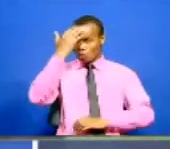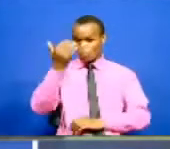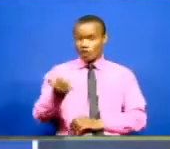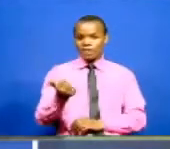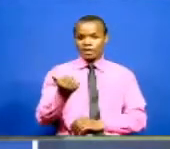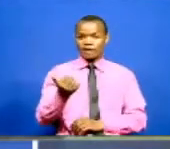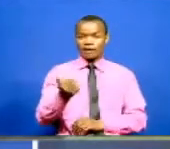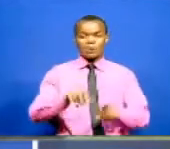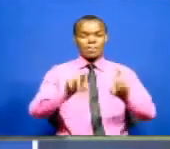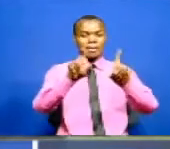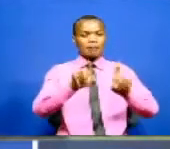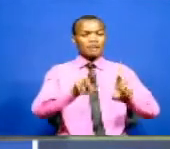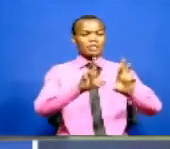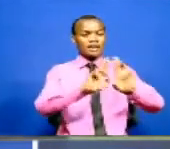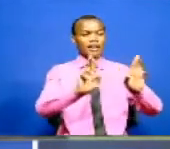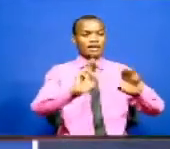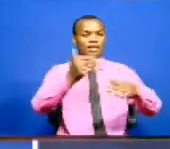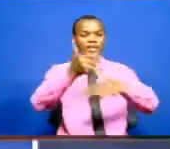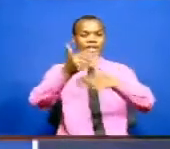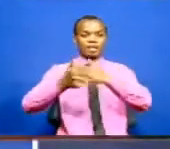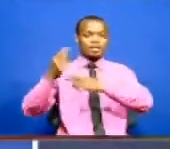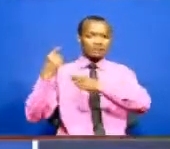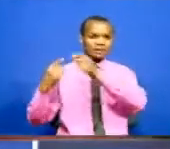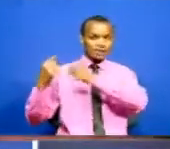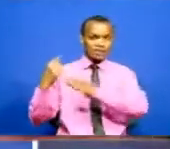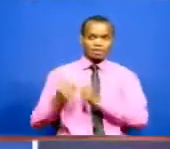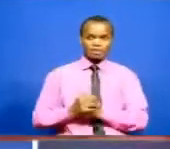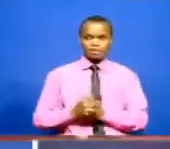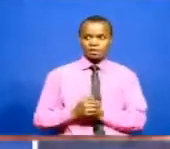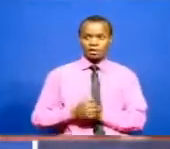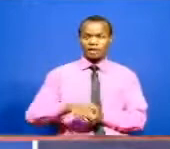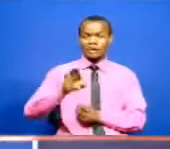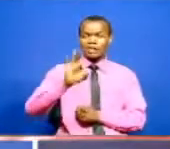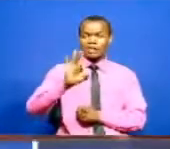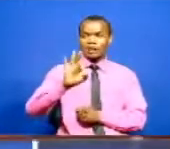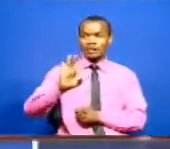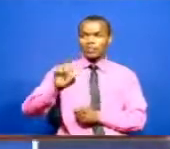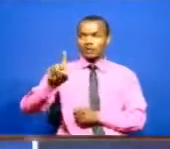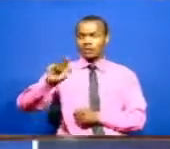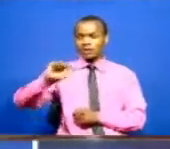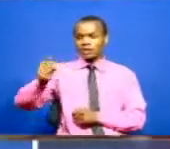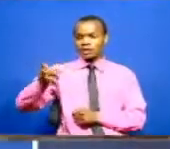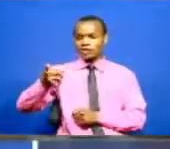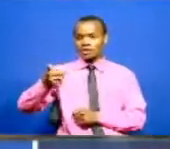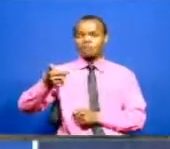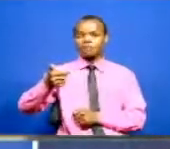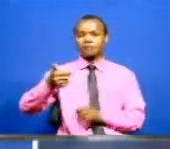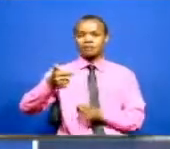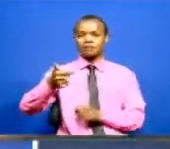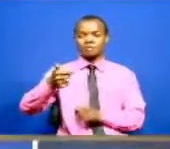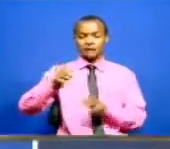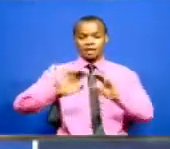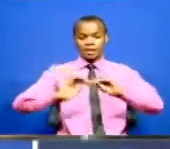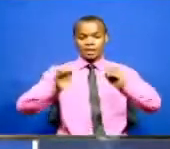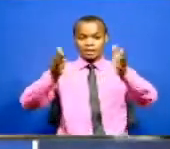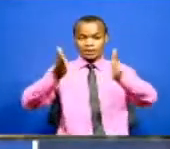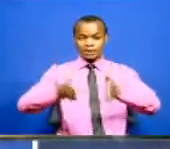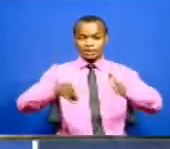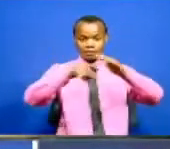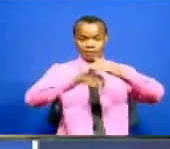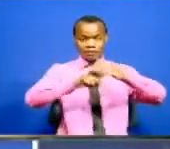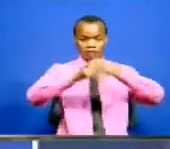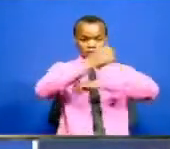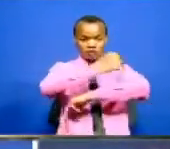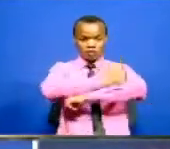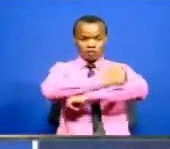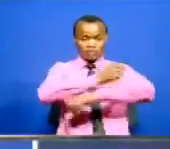means preparing the next generation. A total of 331,000 public primary school teachers have been trained on the